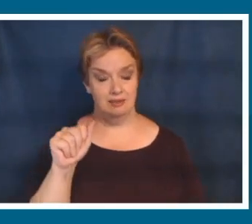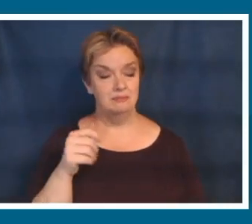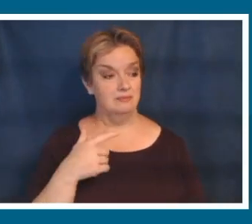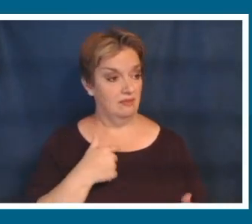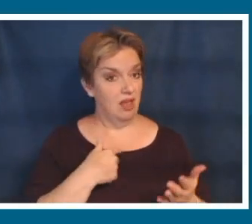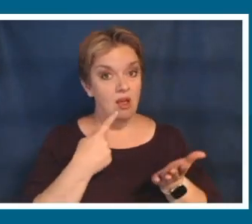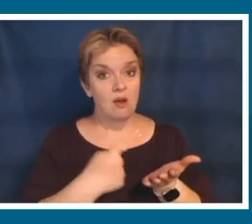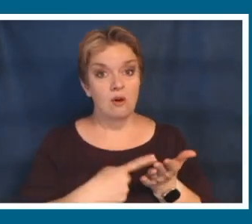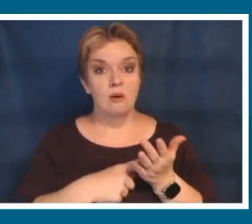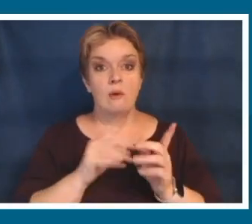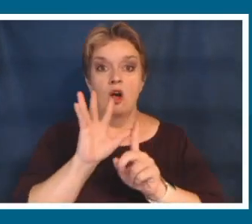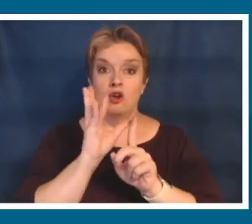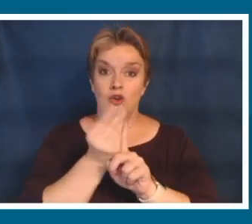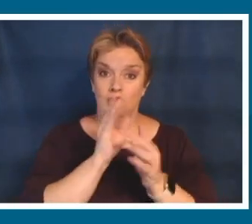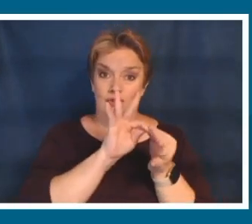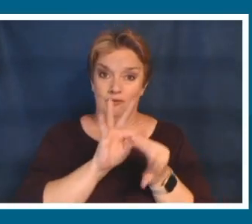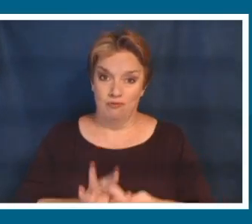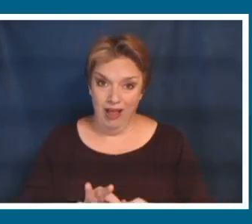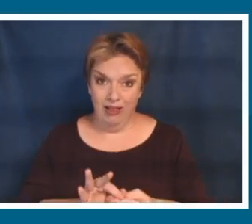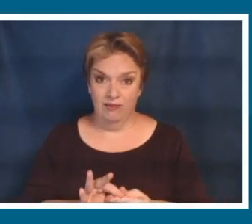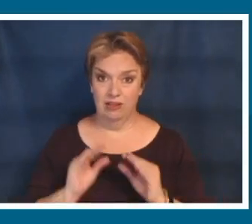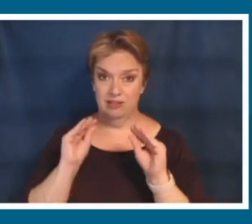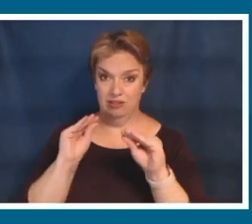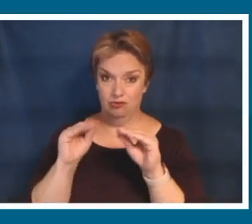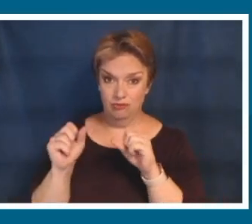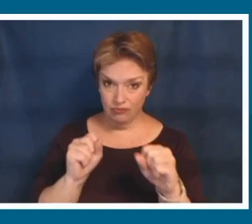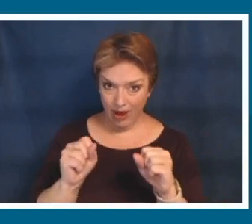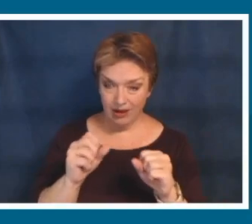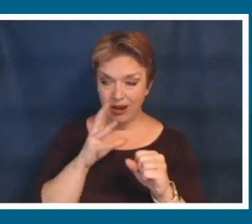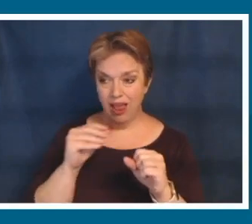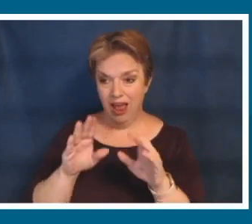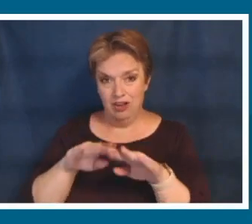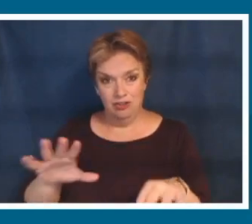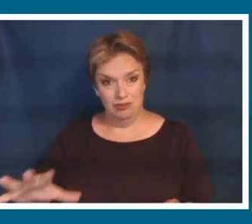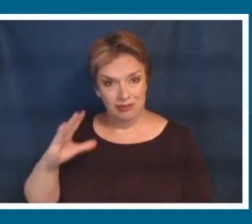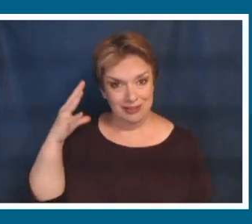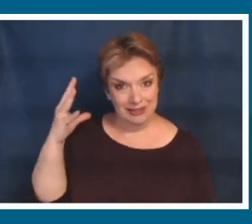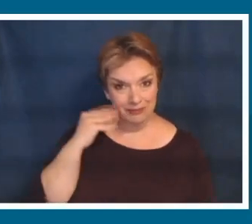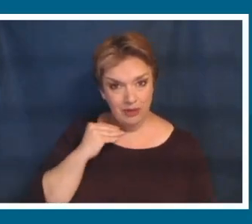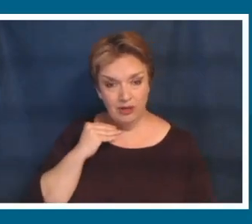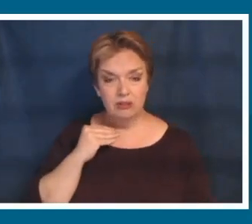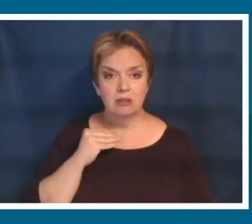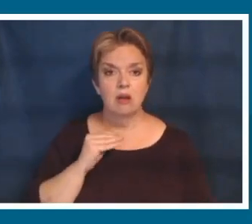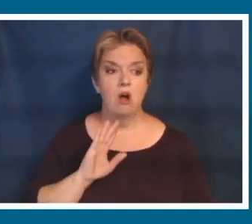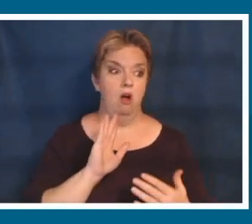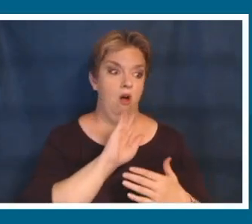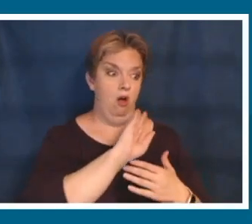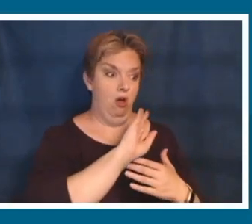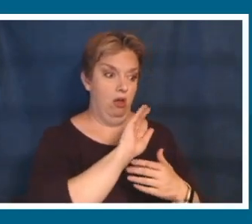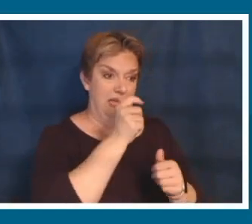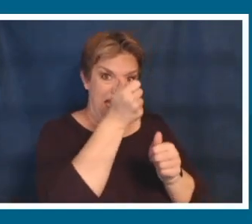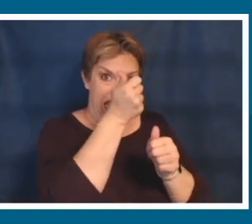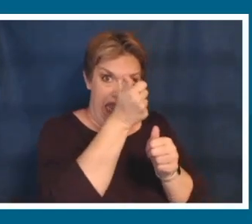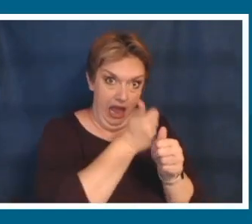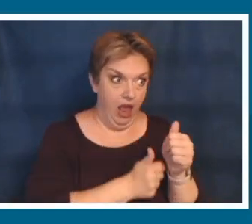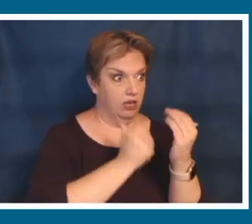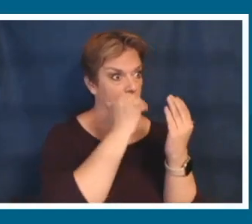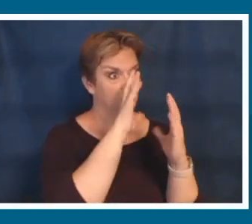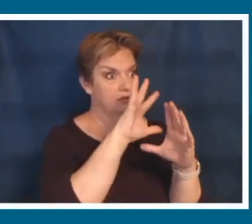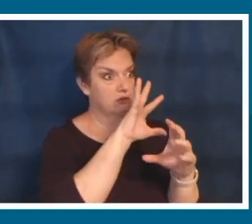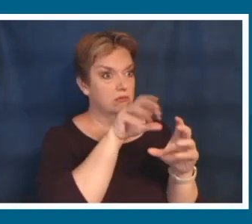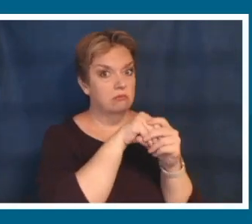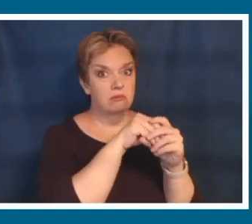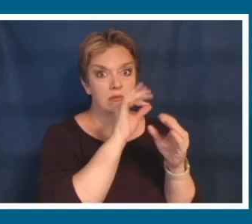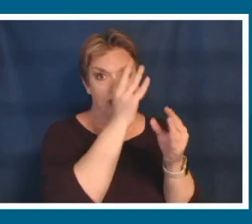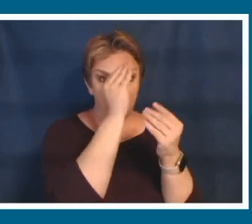of kids, not every collection can be everything to every kid or every teacher. And so we